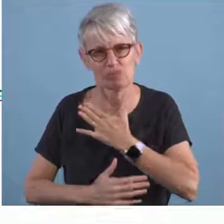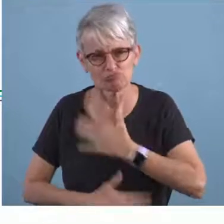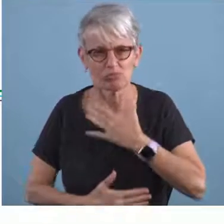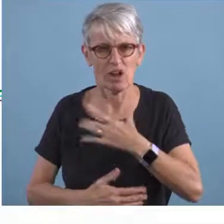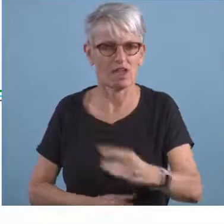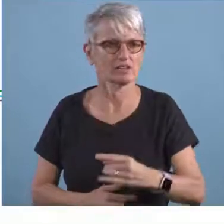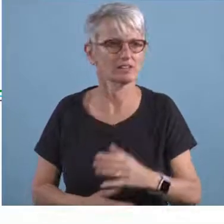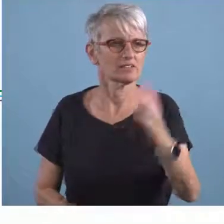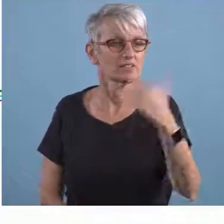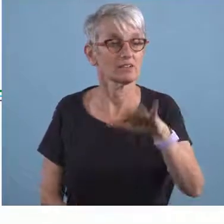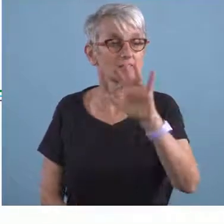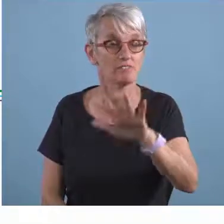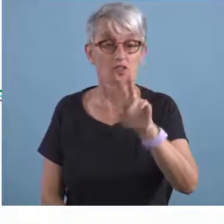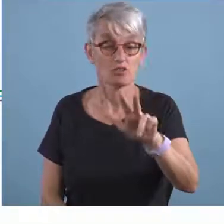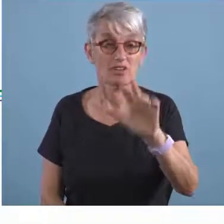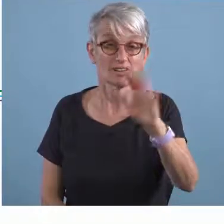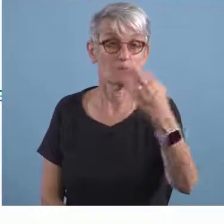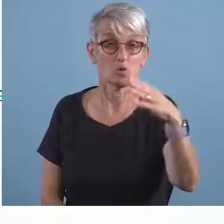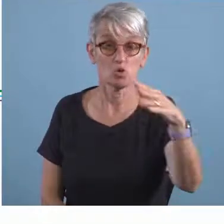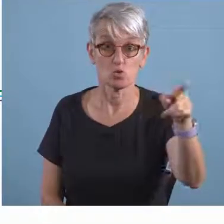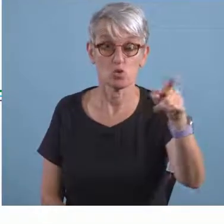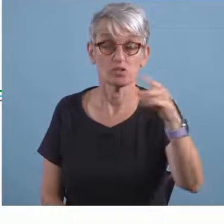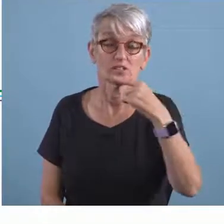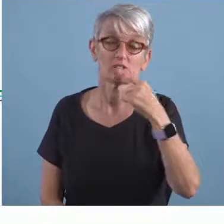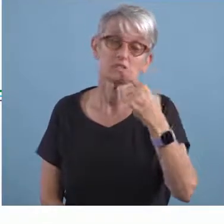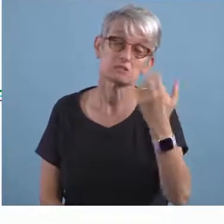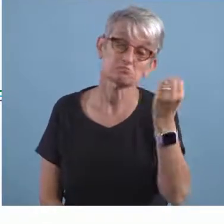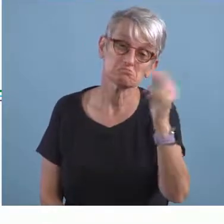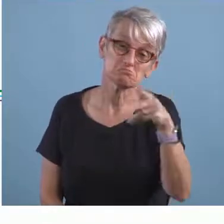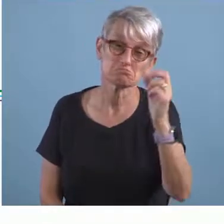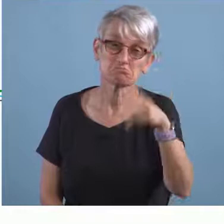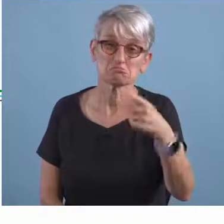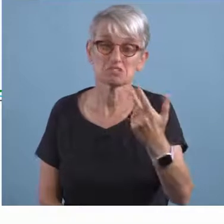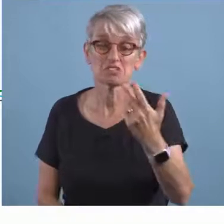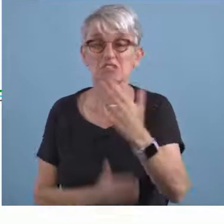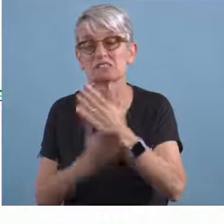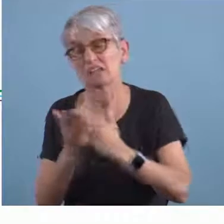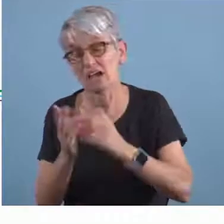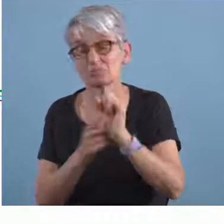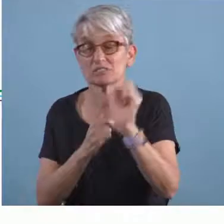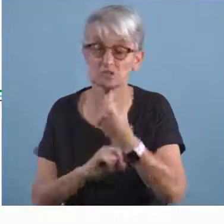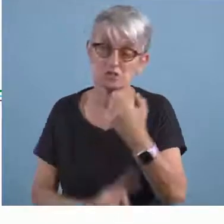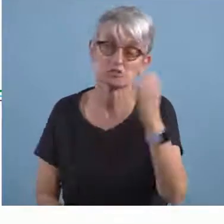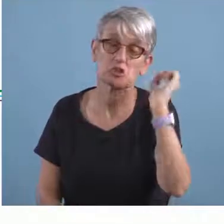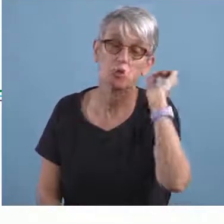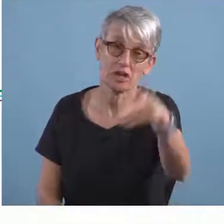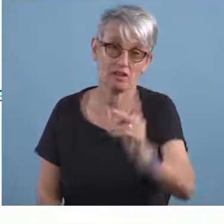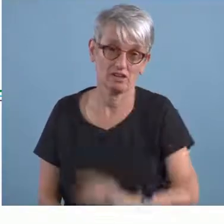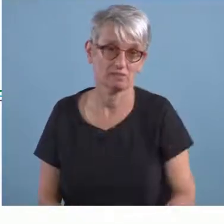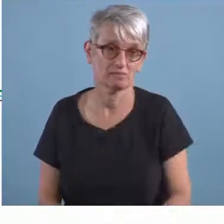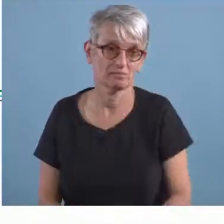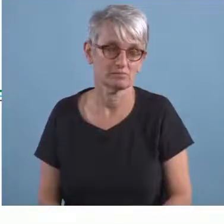53%, the blue bar, said it's okay in some situations. That is